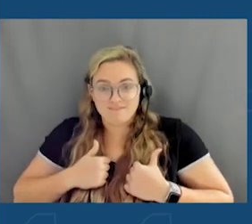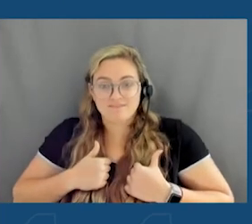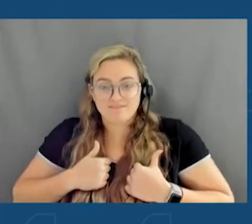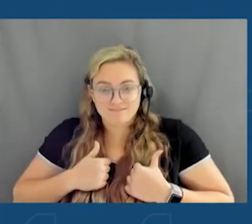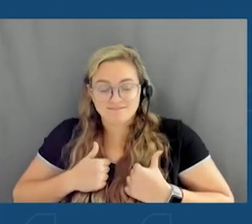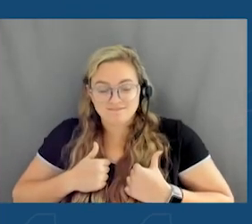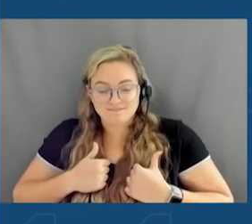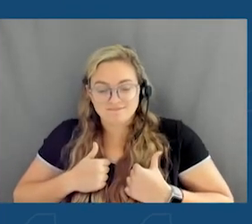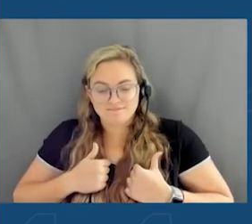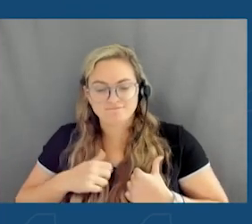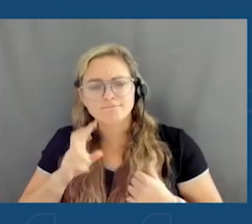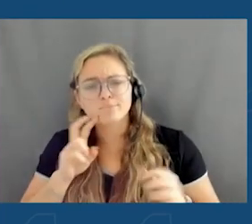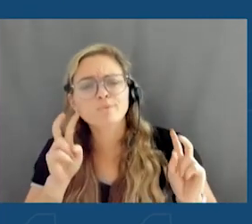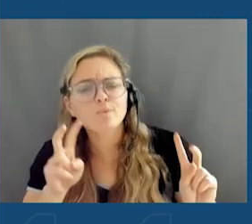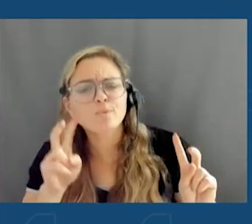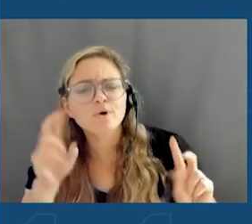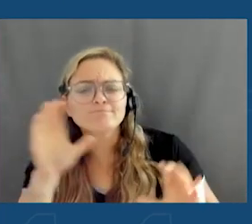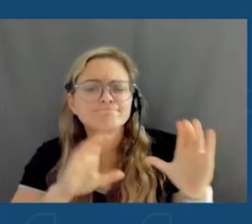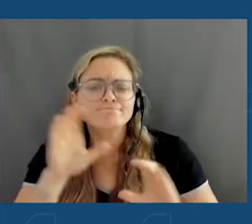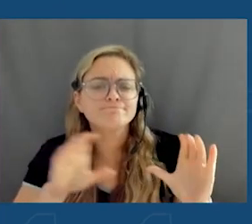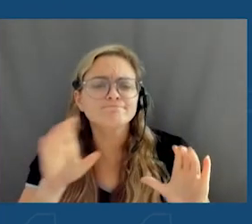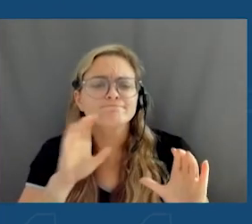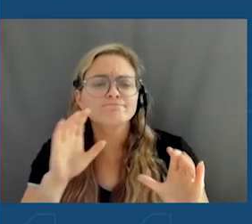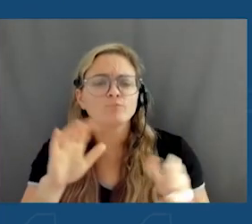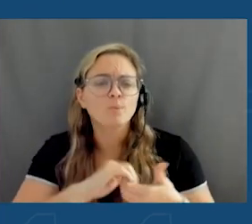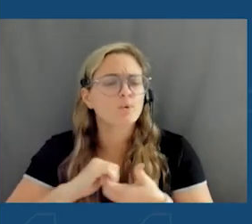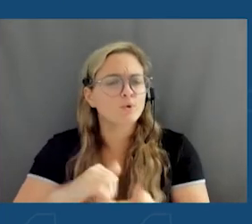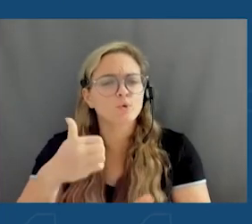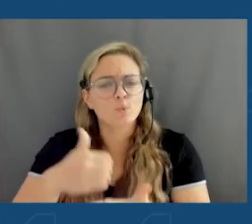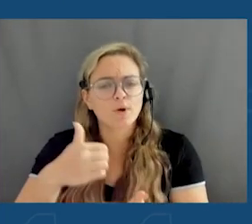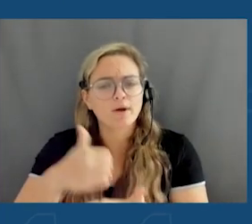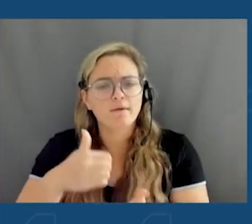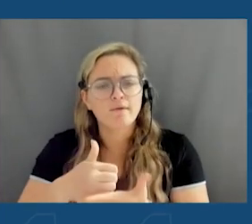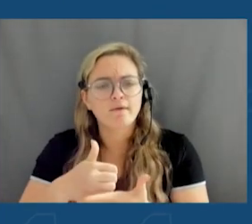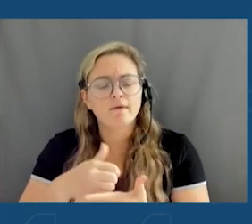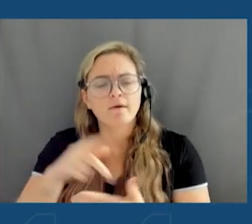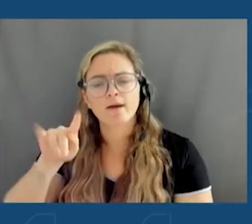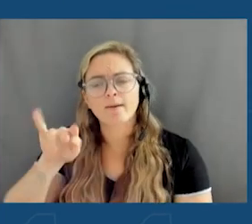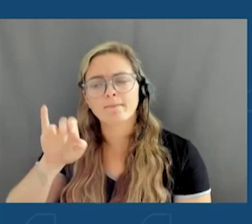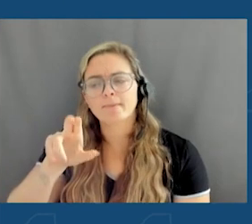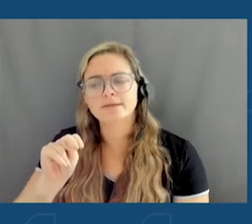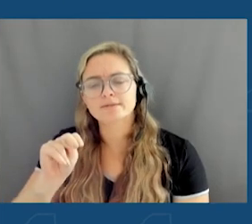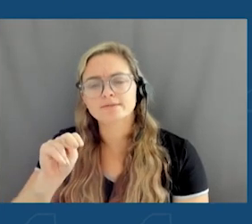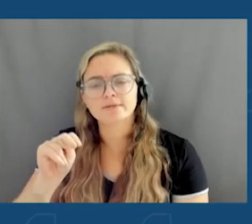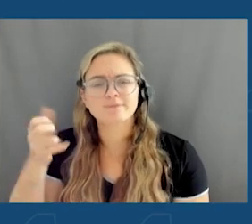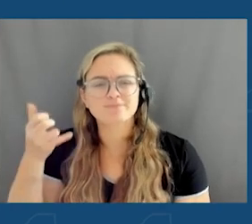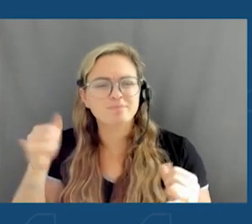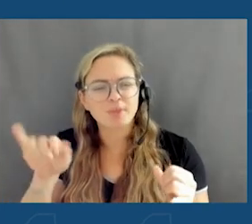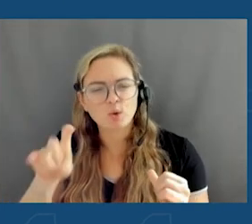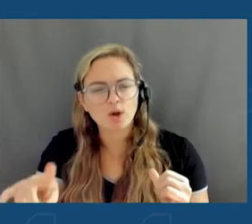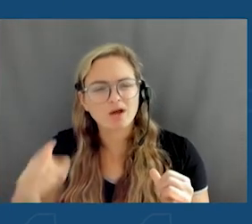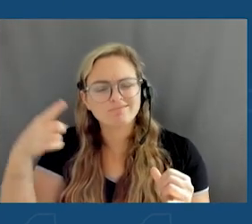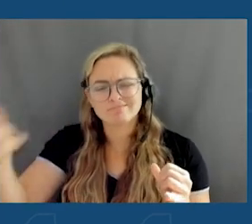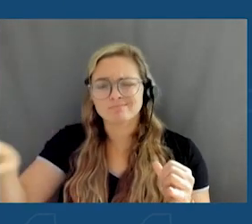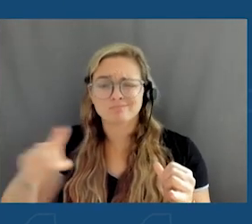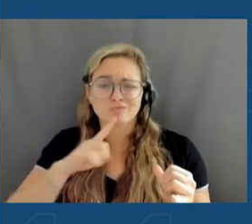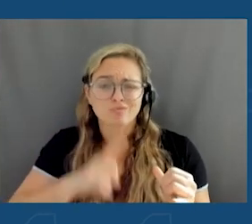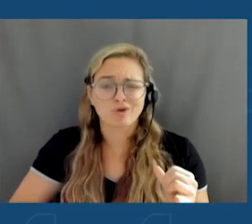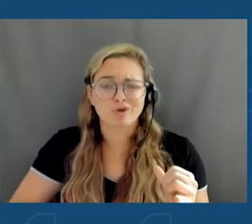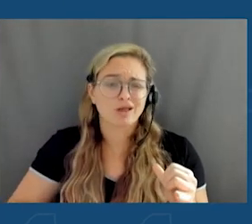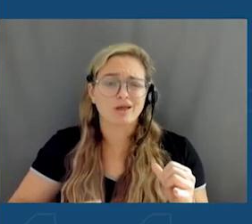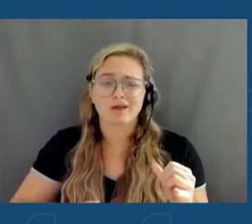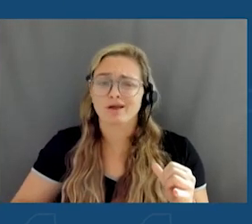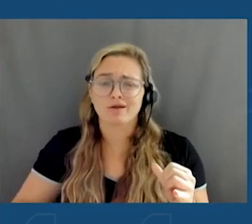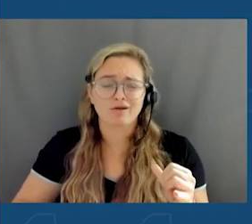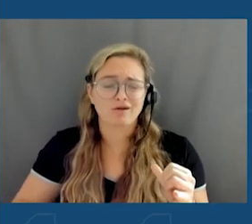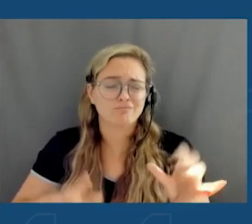We were looking for a partner to help us at Payson Playground. Nothing was happening. Payson Playground was like real